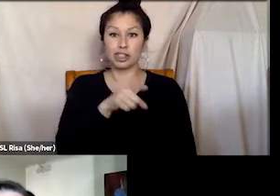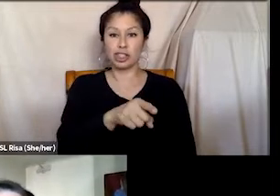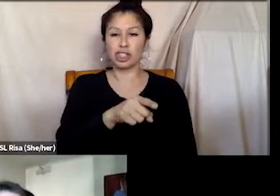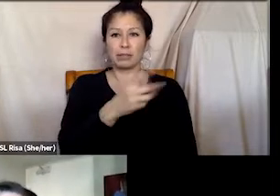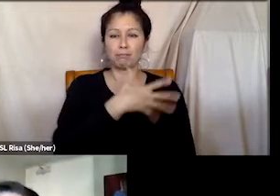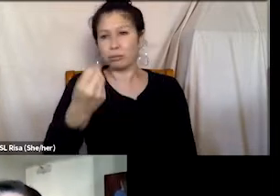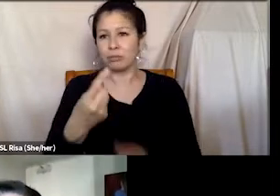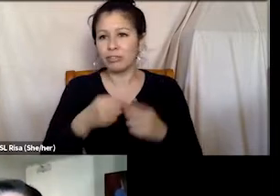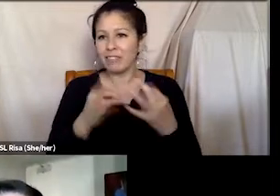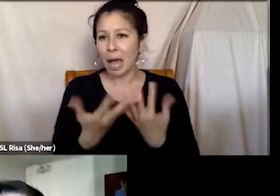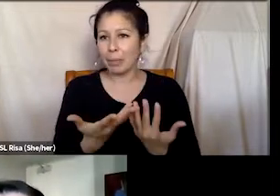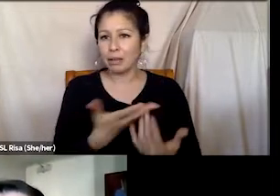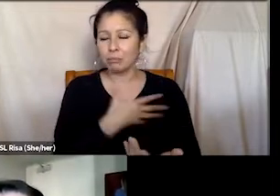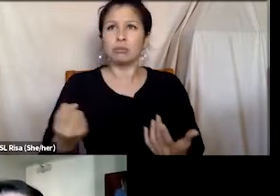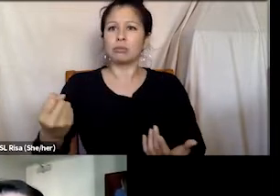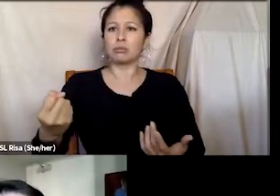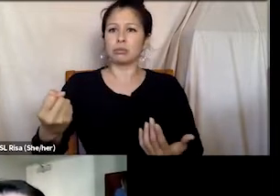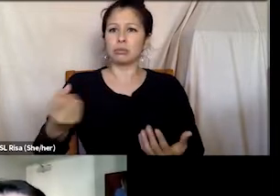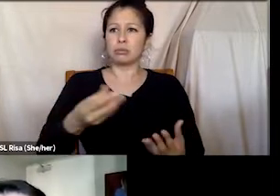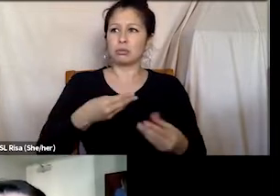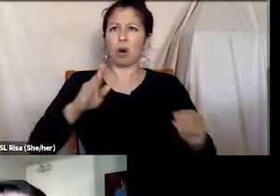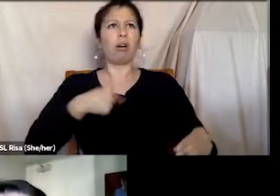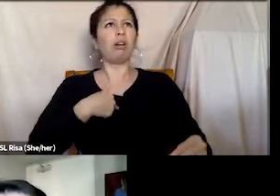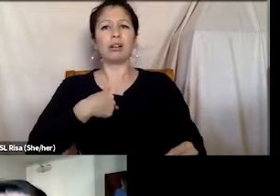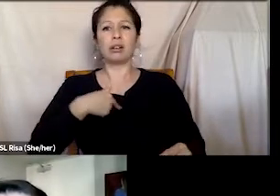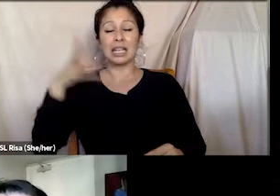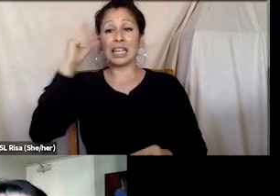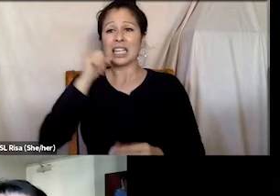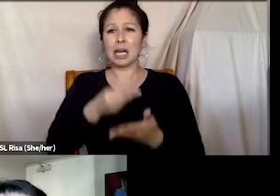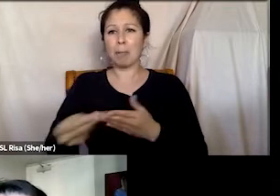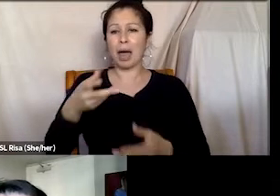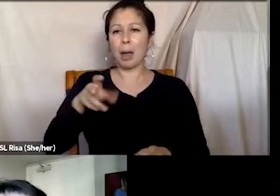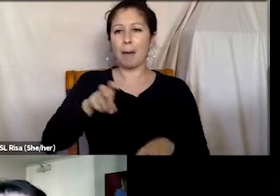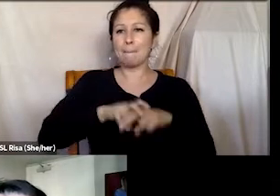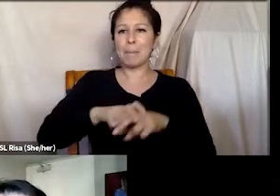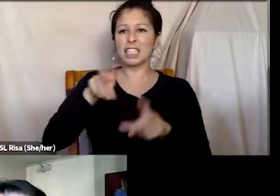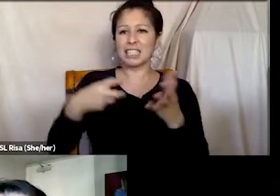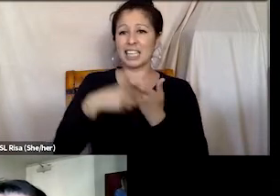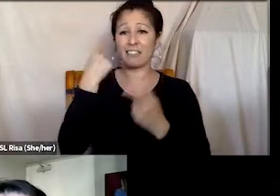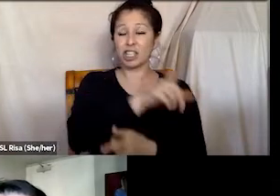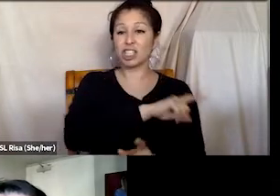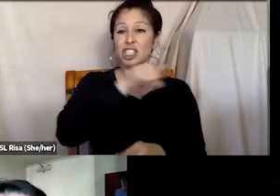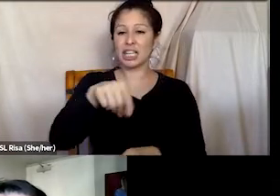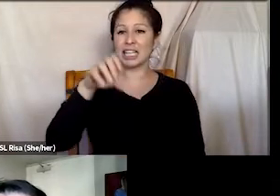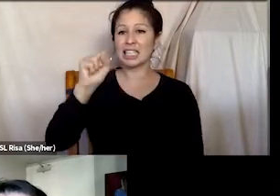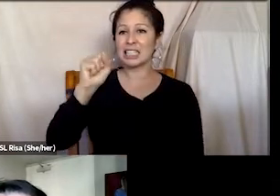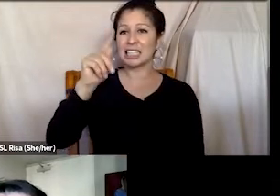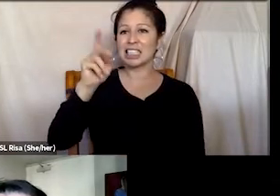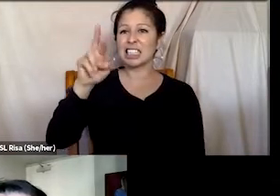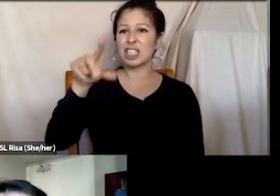away from her family, and he didn't even buy a passenger ticket for her. She came over in steerage, which